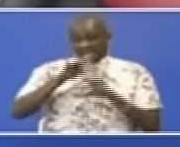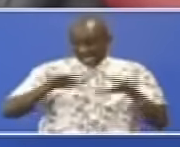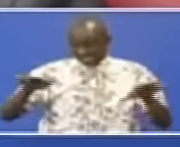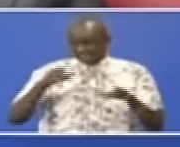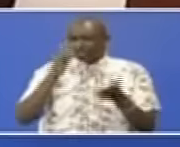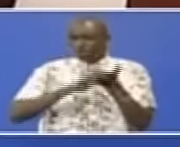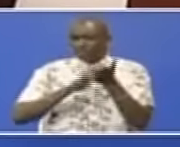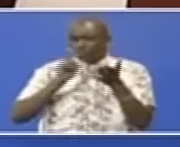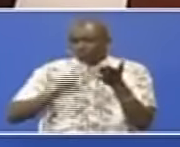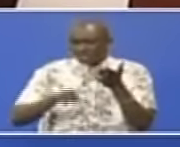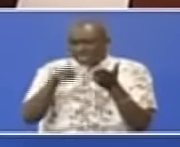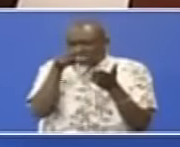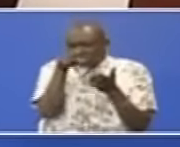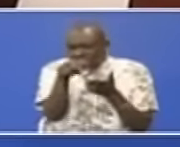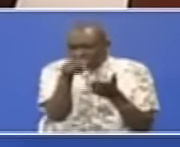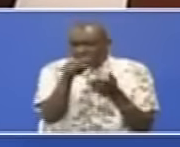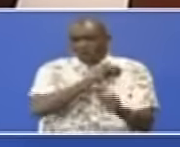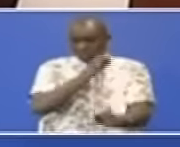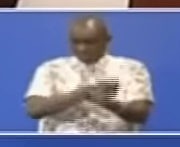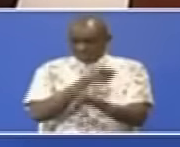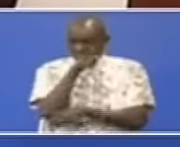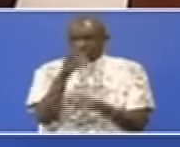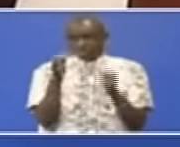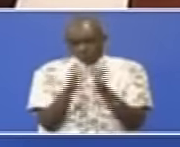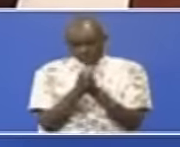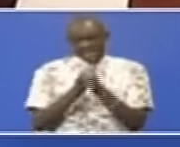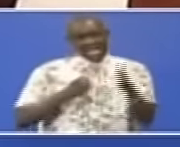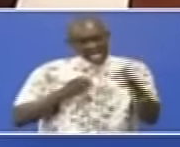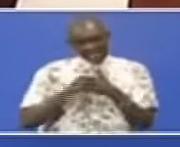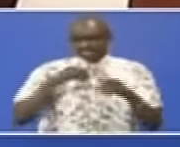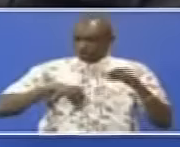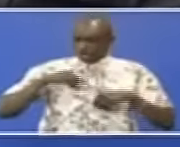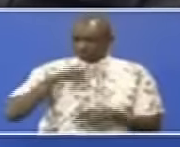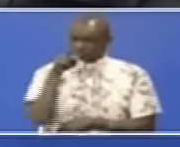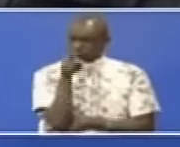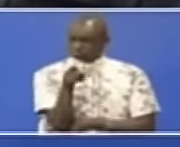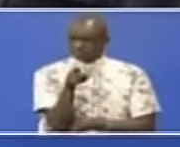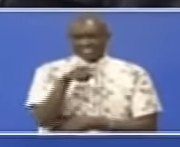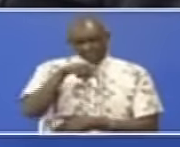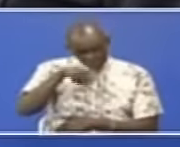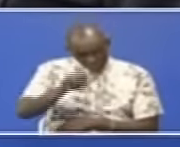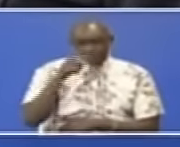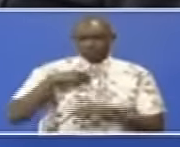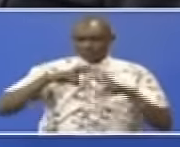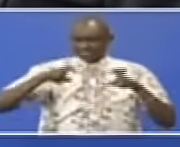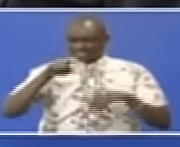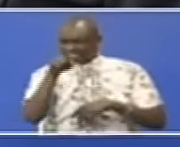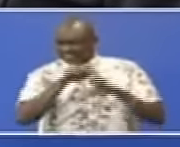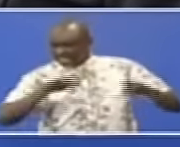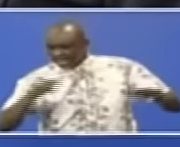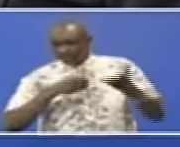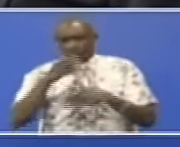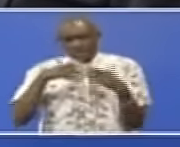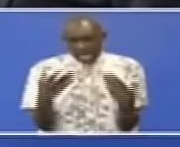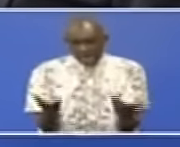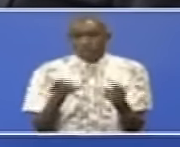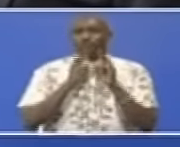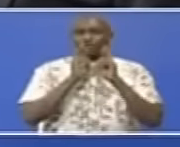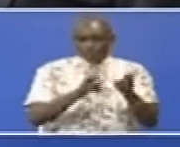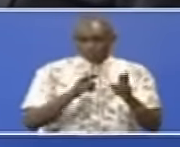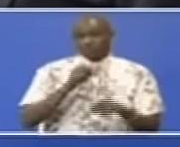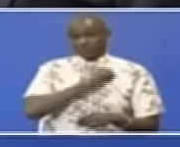that the Public Procurement Oversight Authority and the Ethics and Anti-Corruption Commission investigate the land purchase and report to the Senate